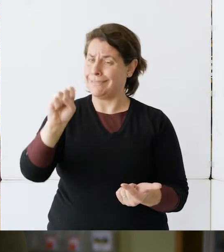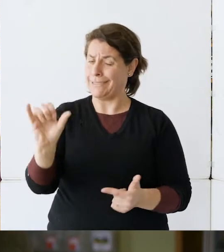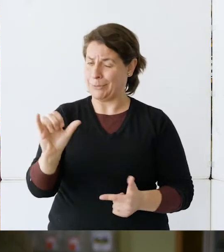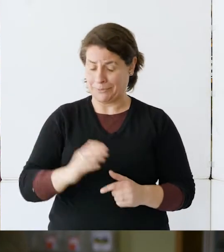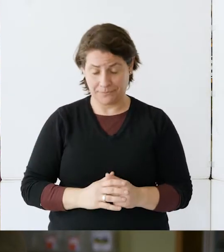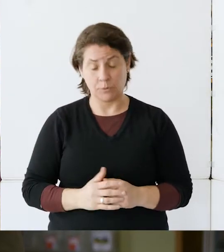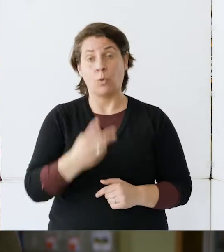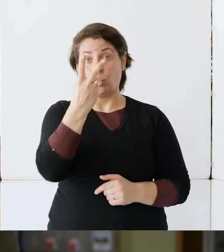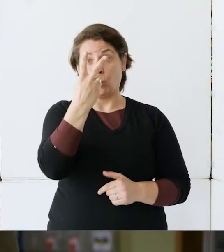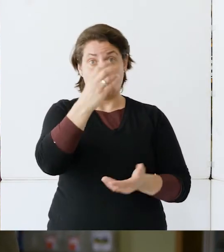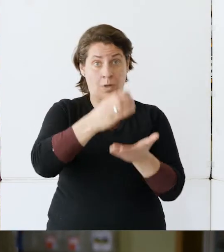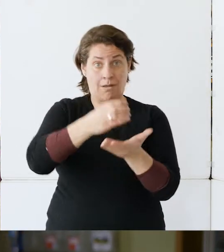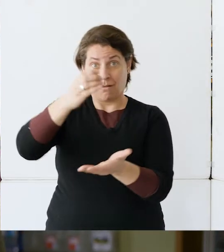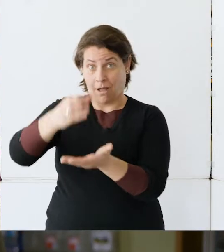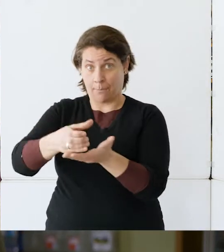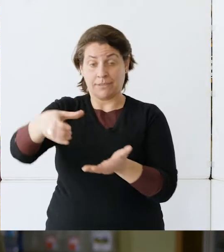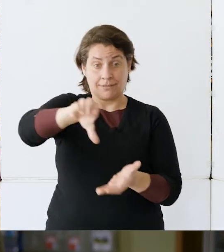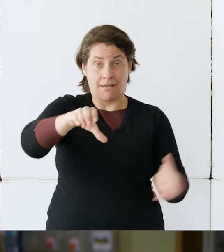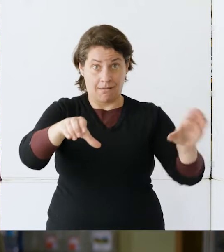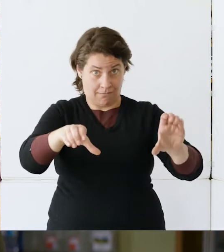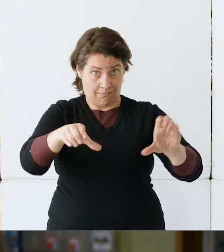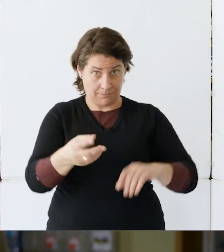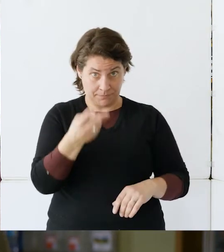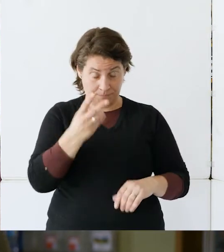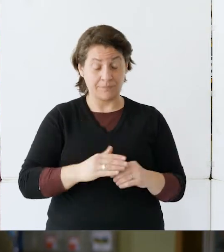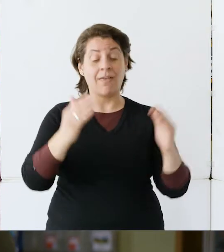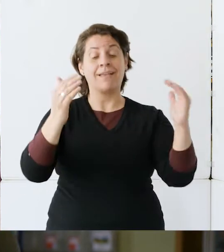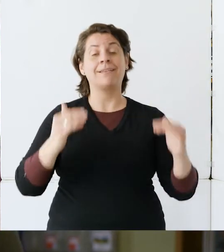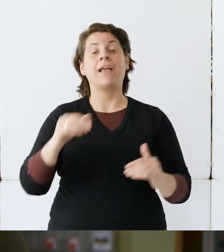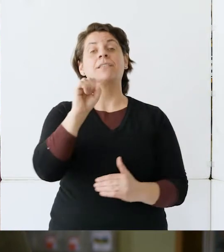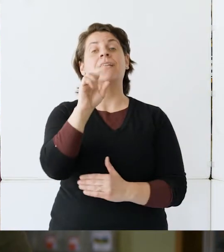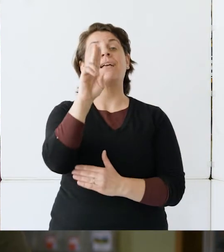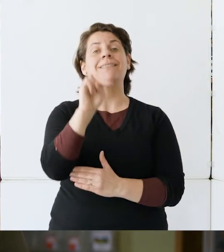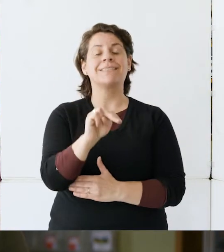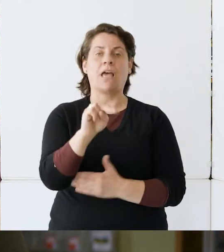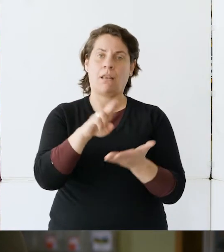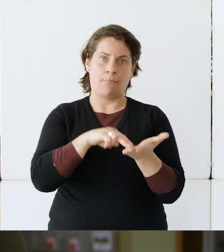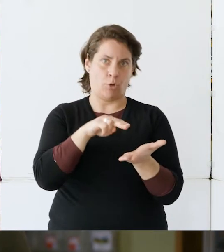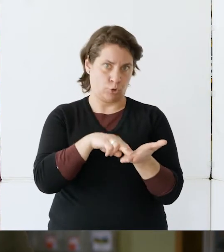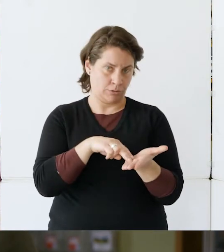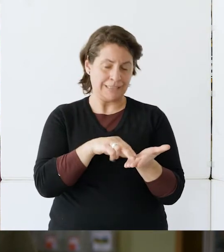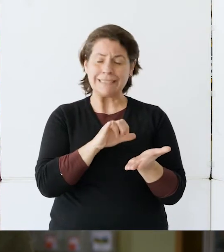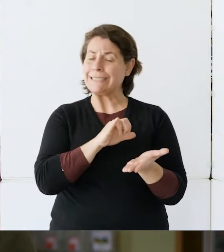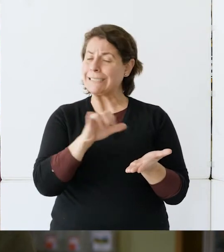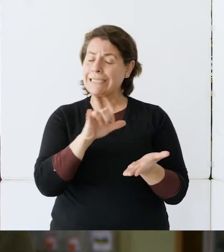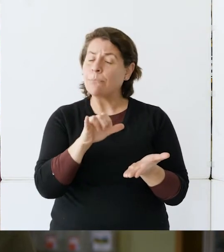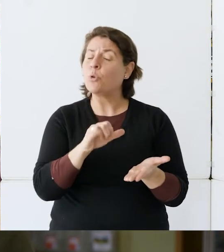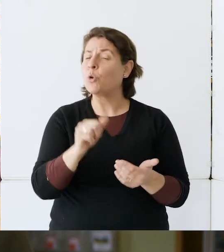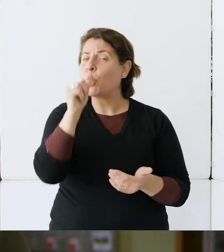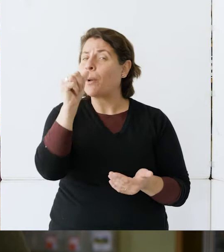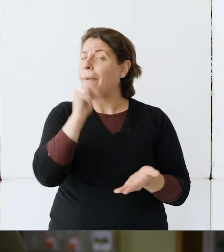is very similar to peanut butter, but it is not a nut, it's a seed. So those people who have nut allergies, this is a really great